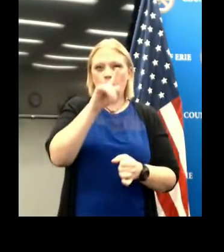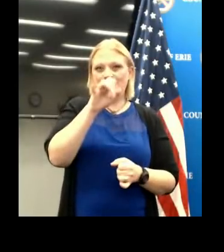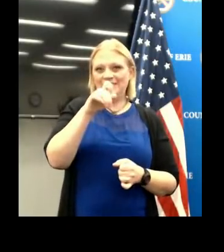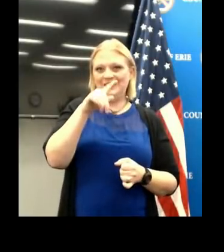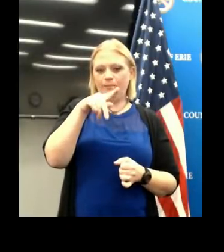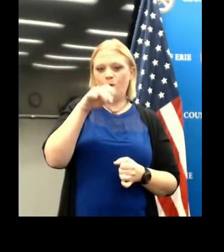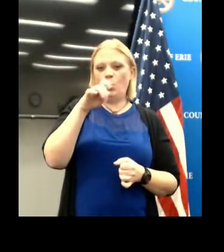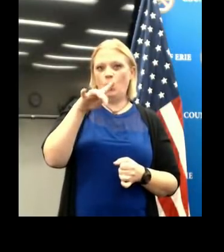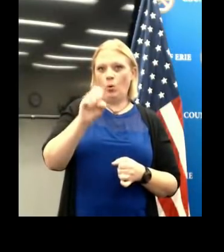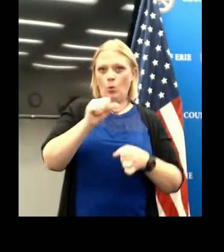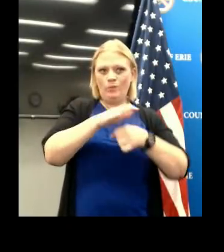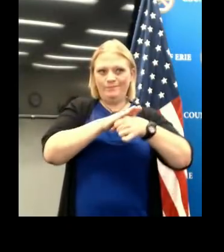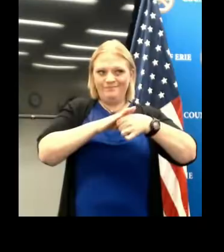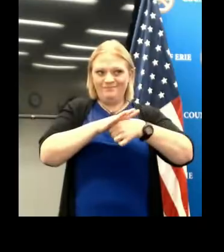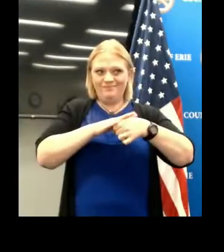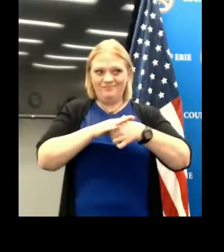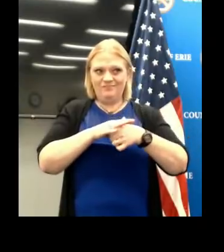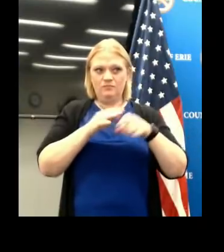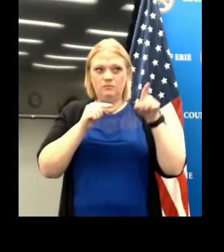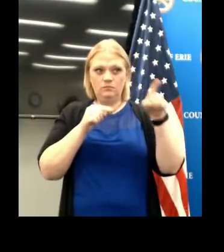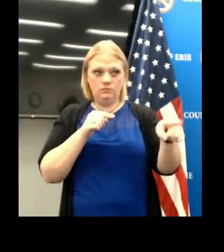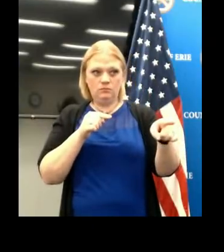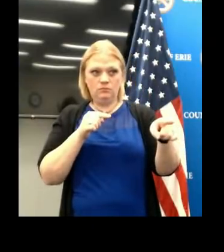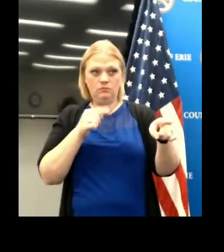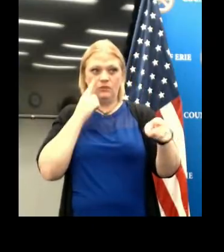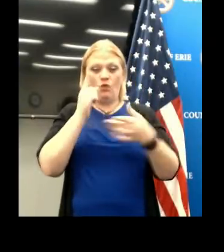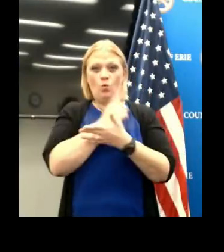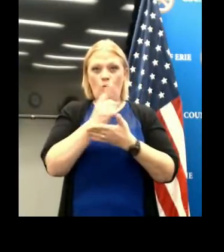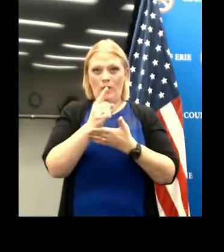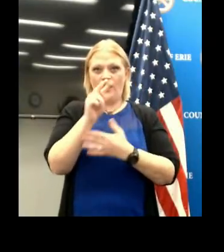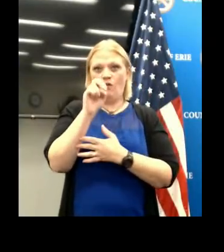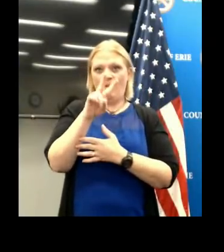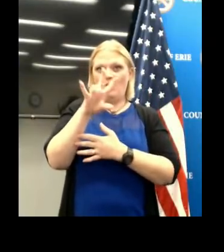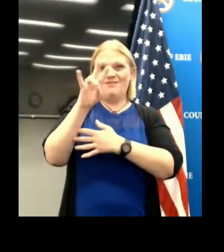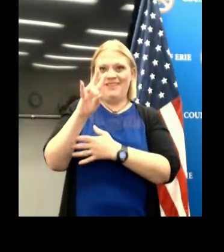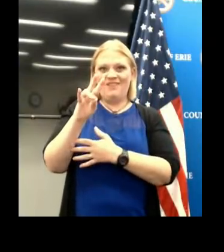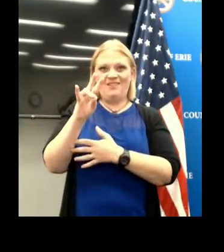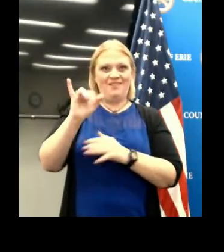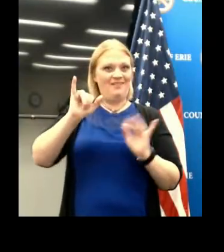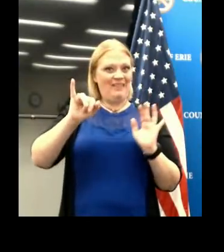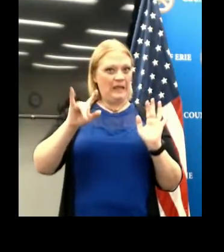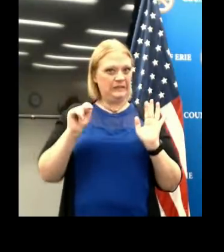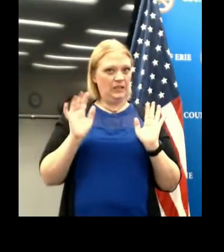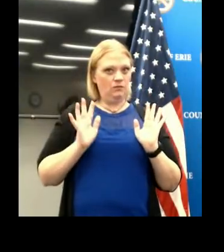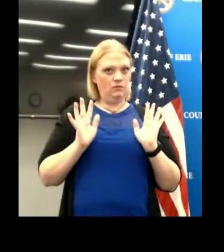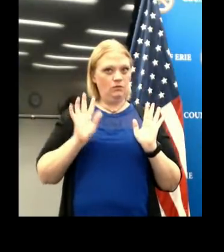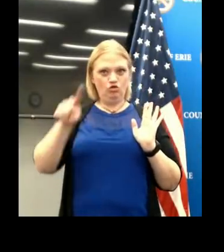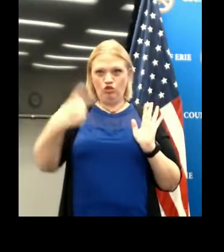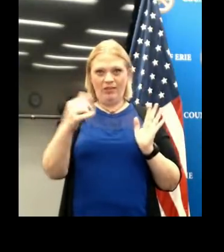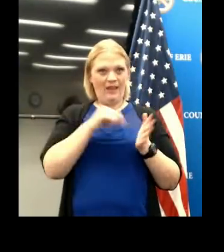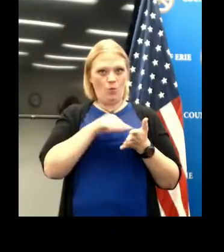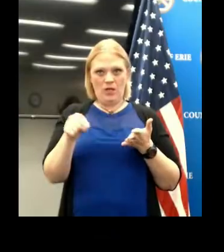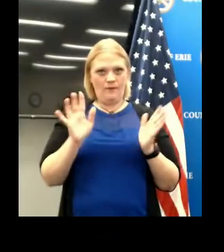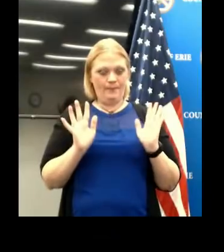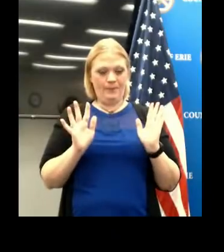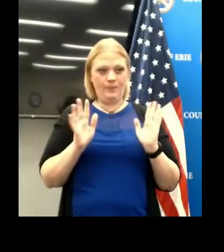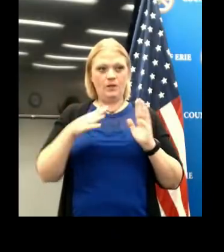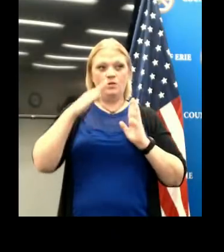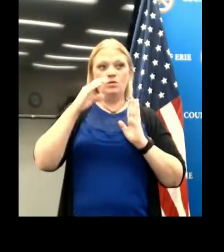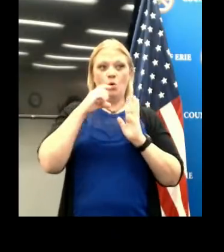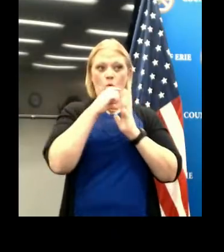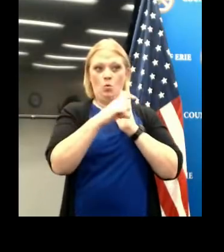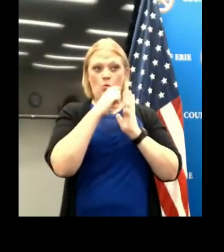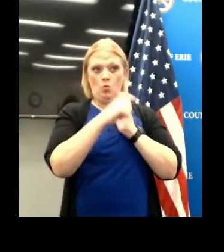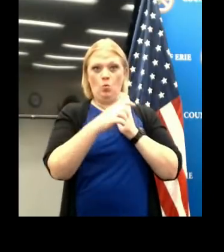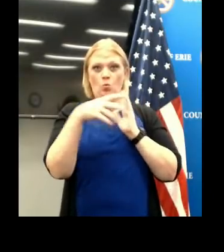is as of November 7th, for the week of November 7th, just the week of November 7th. The top zip codes in